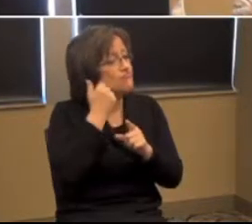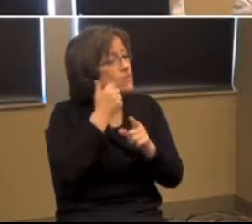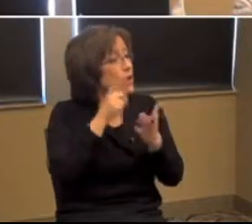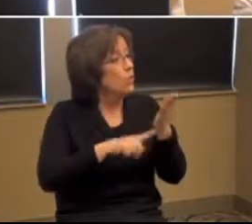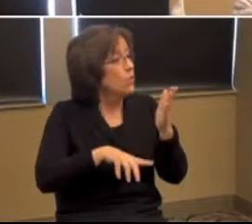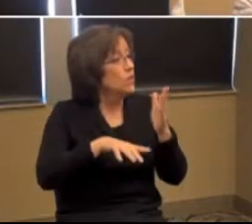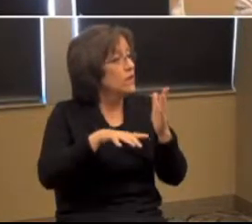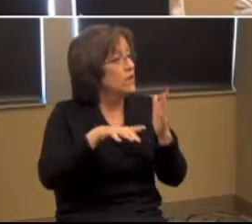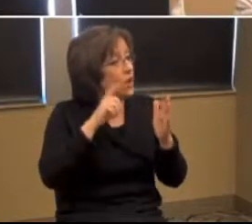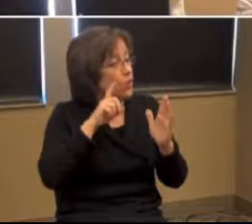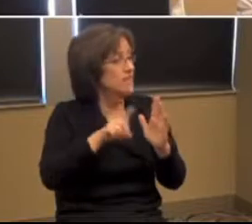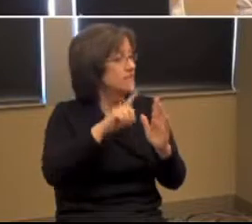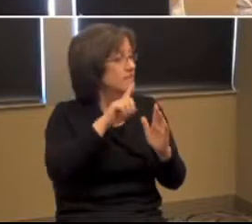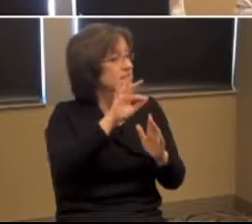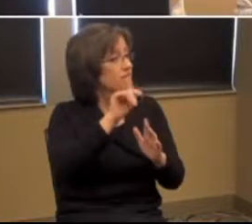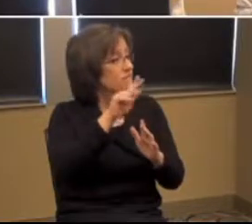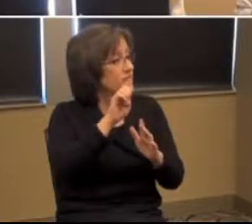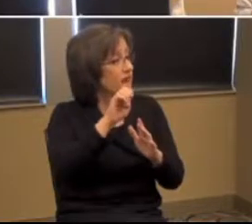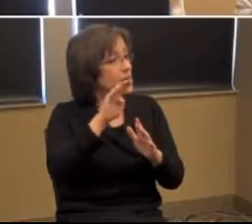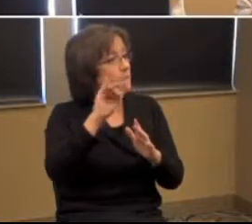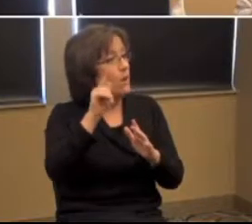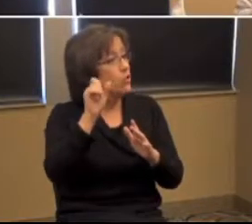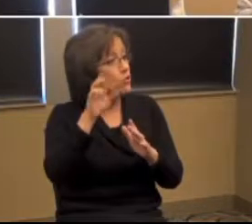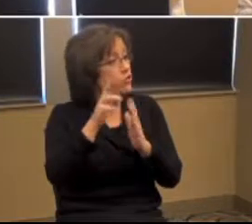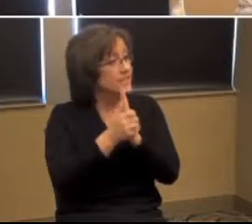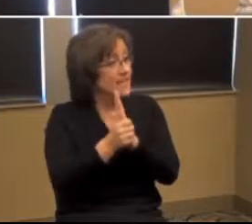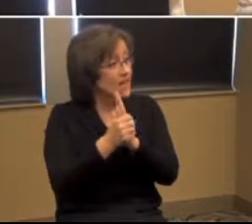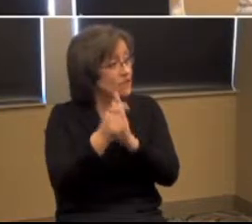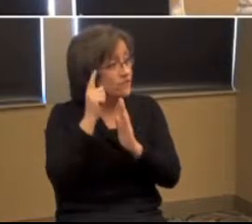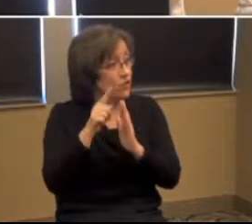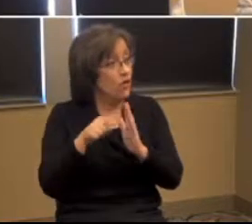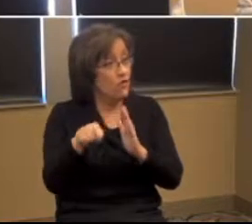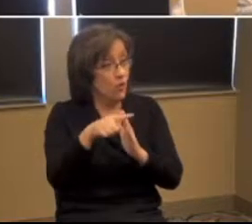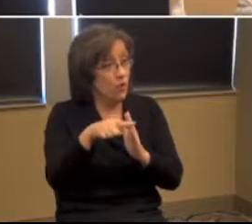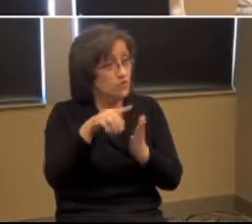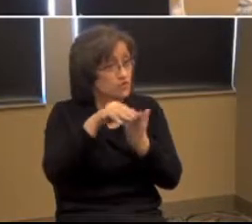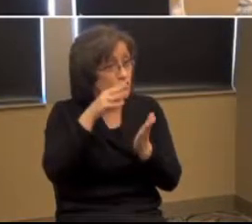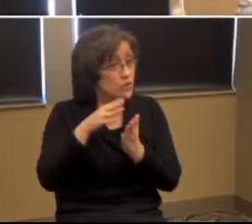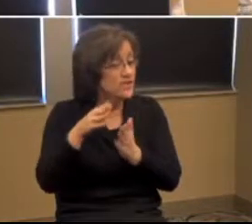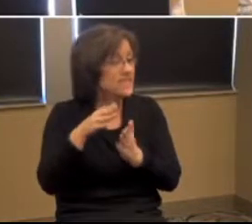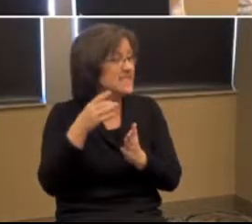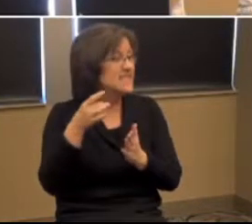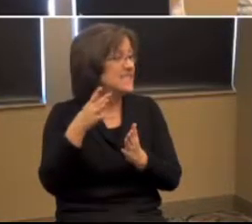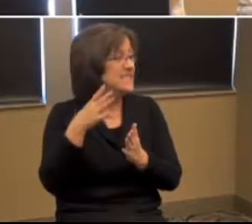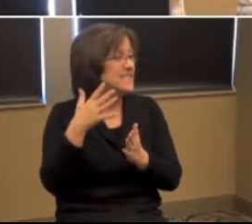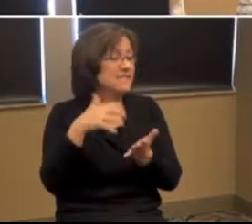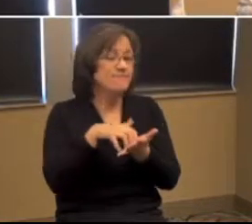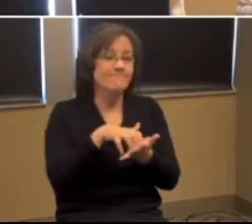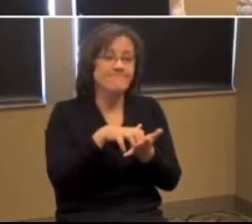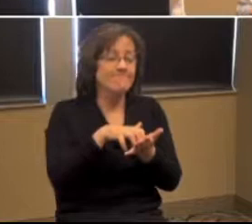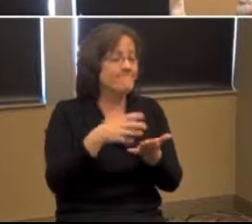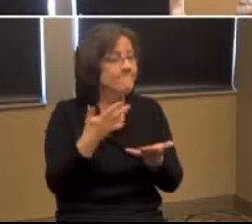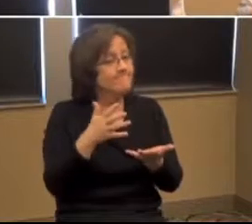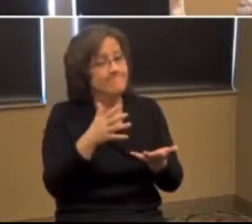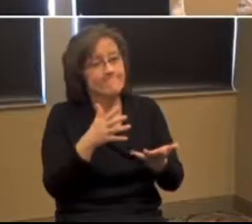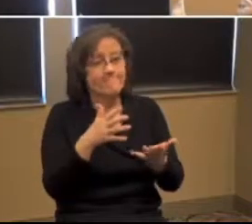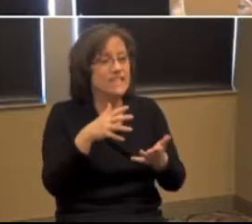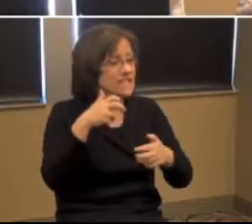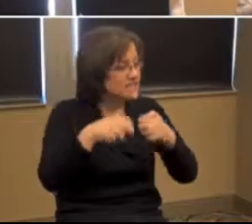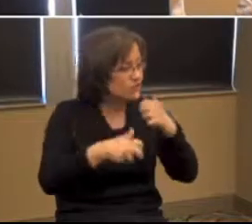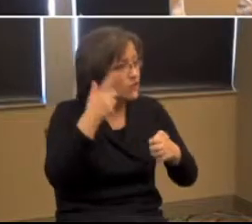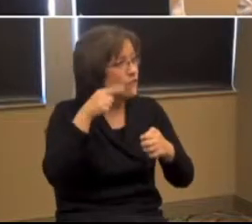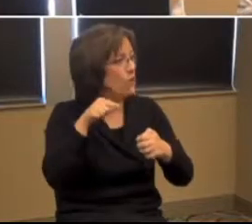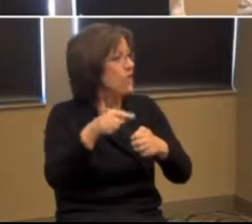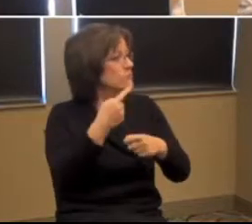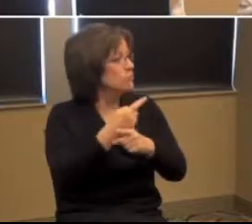fine motor skills for students with autism are really, really poor. And so it's very difficult for them to properly